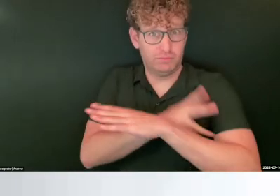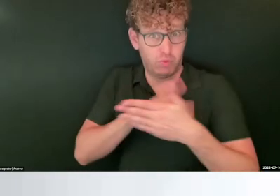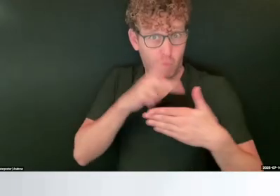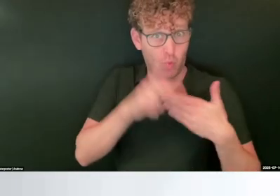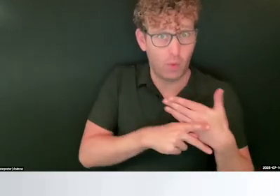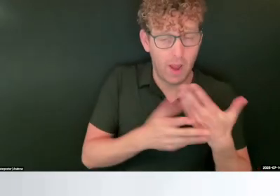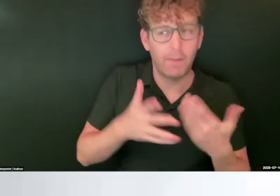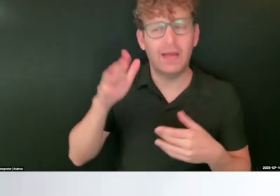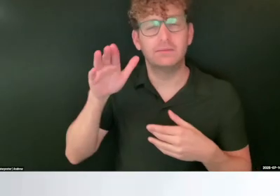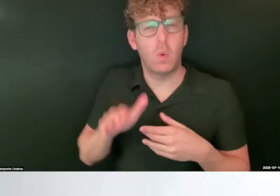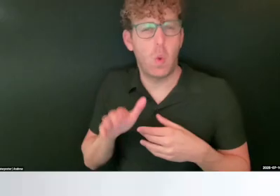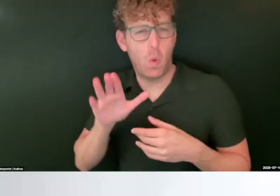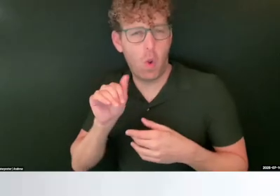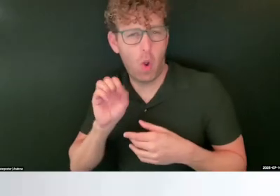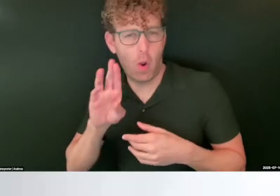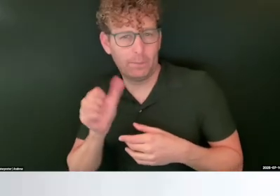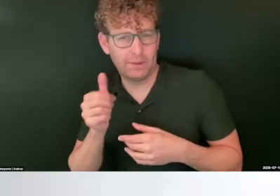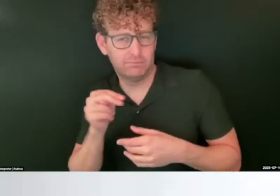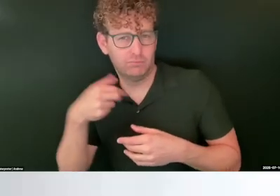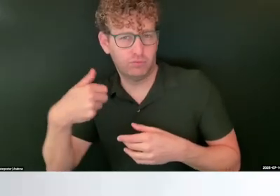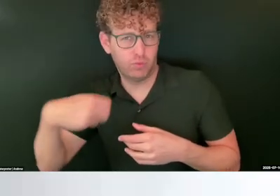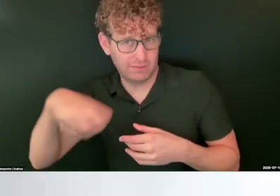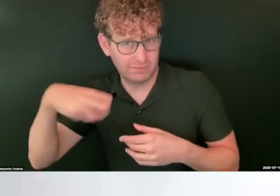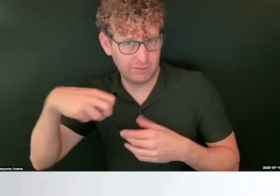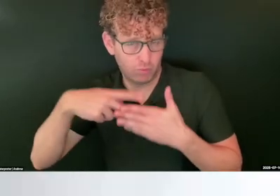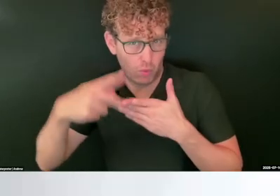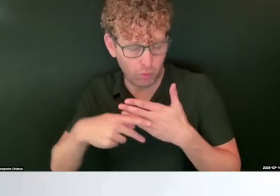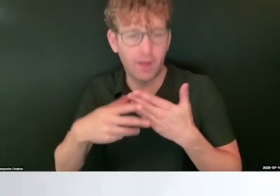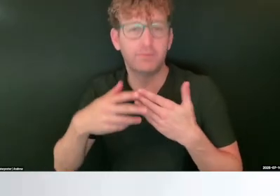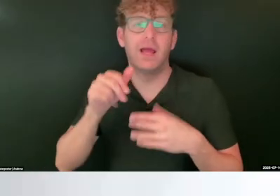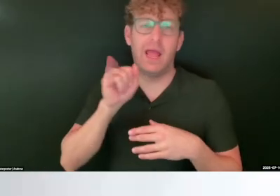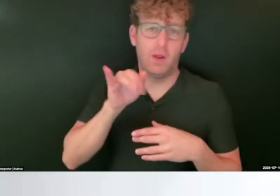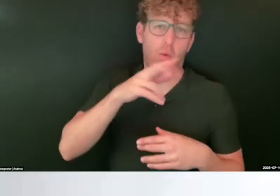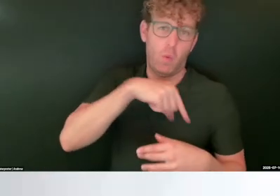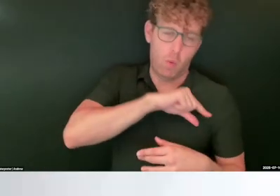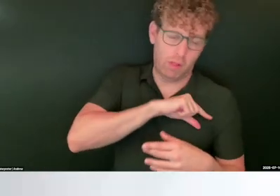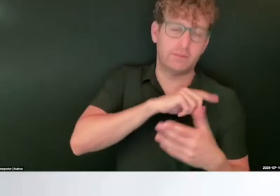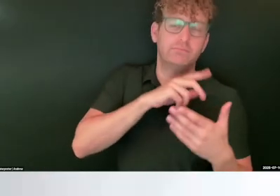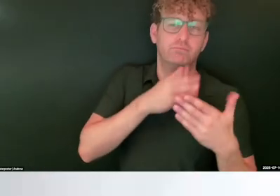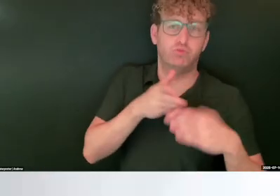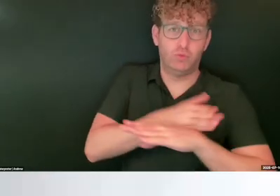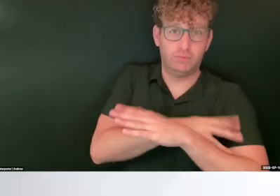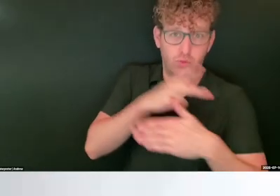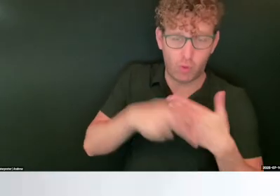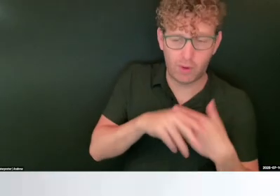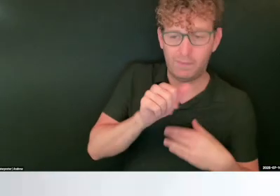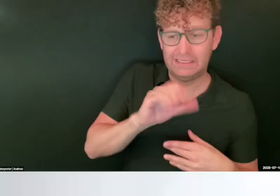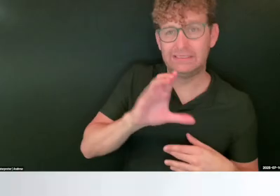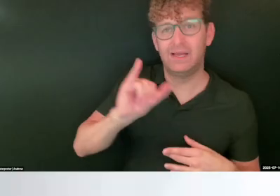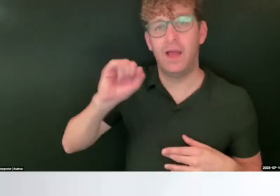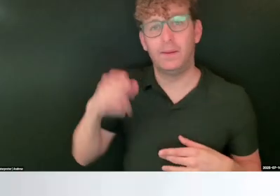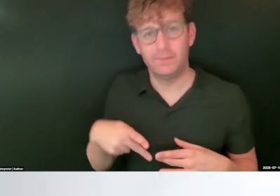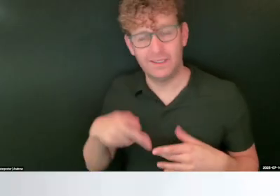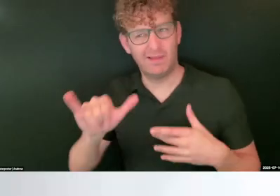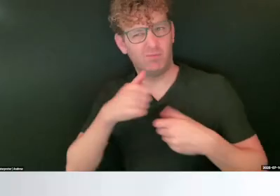Program. The Air Quality Improvement Program, or AQIP, was created in 2007 and has served as the foundation for the Low